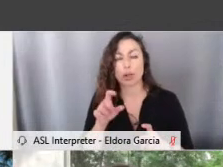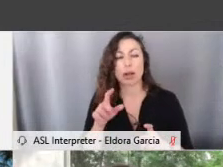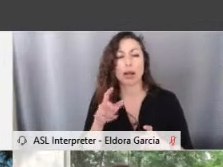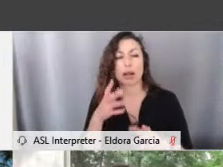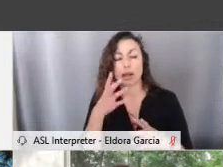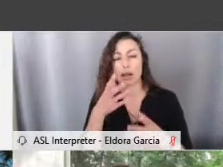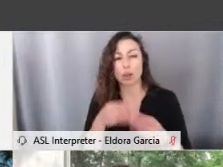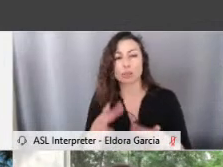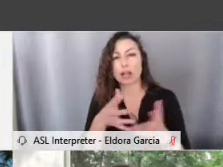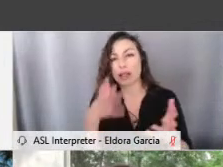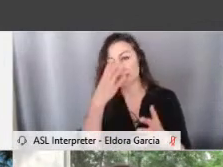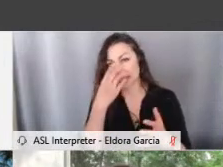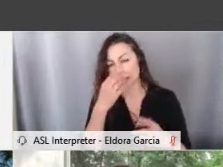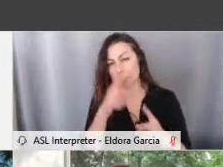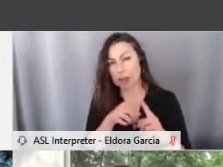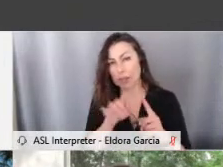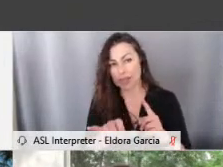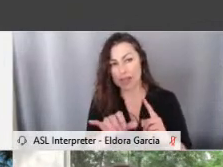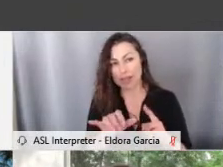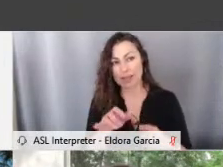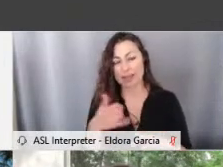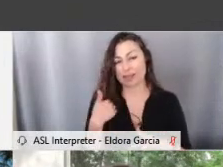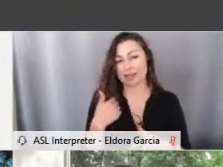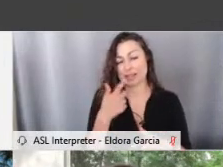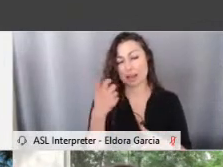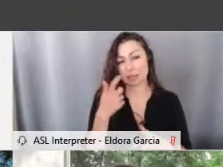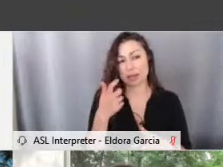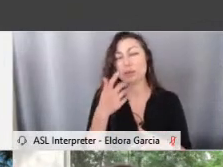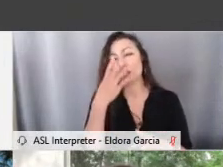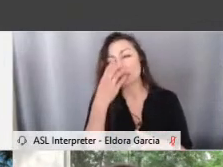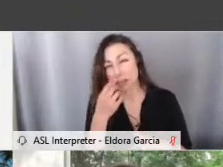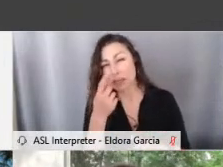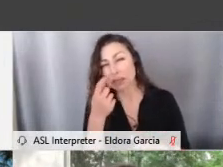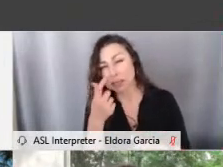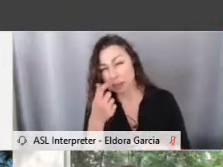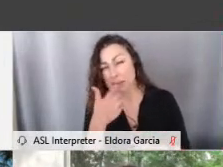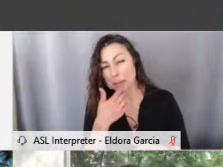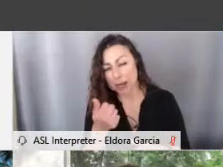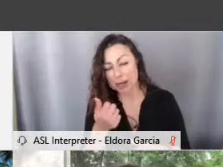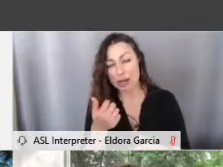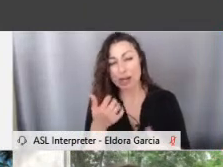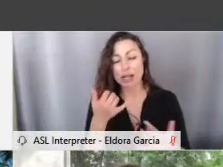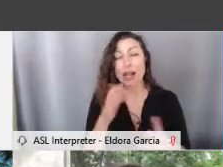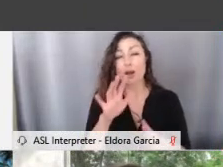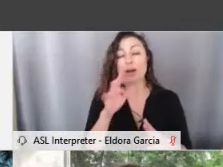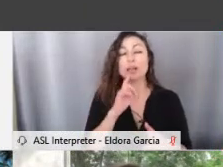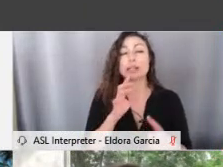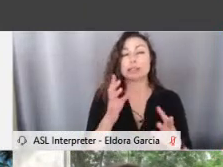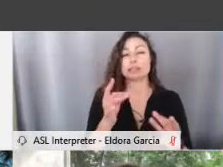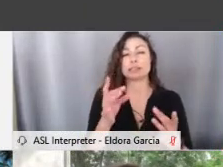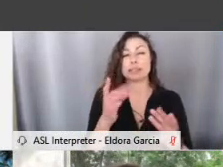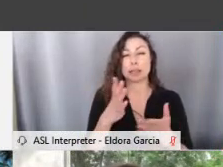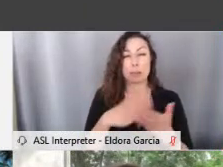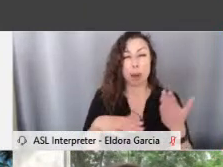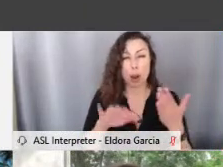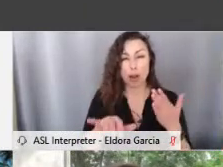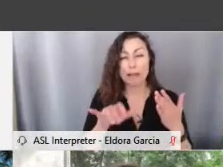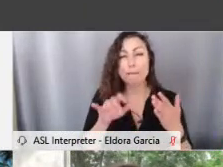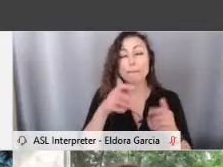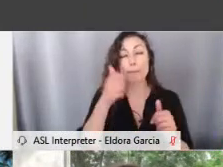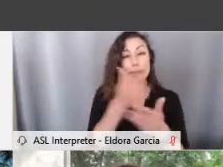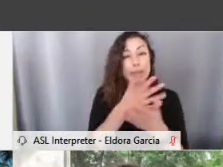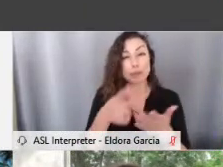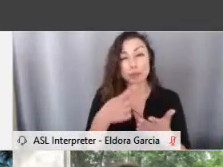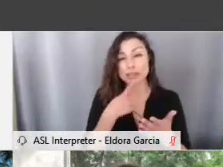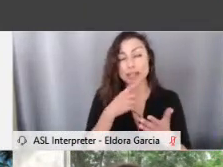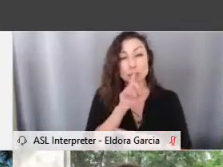that this summer, sleeping a little better right now. I mean, the tricky part of it is that everything